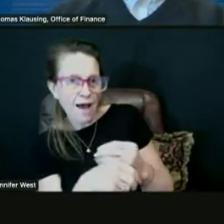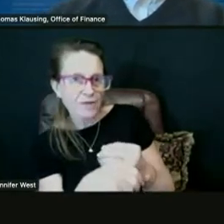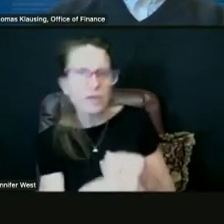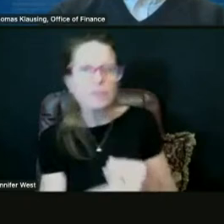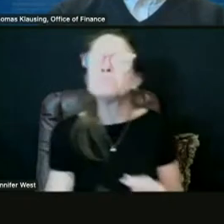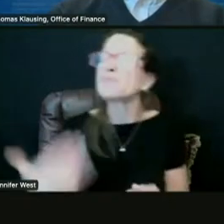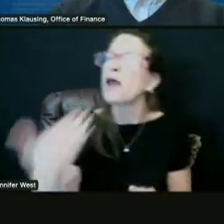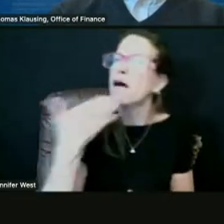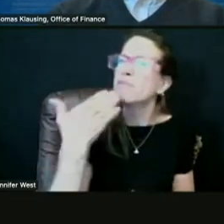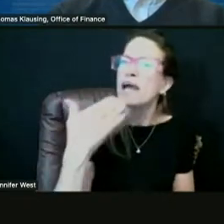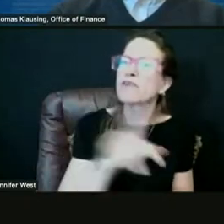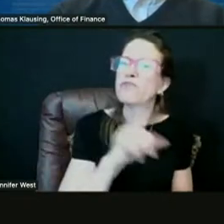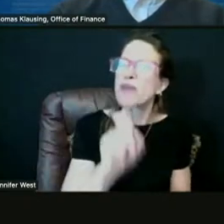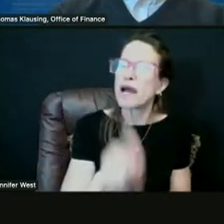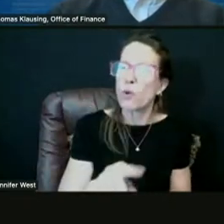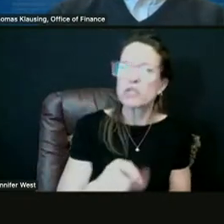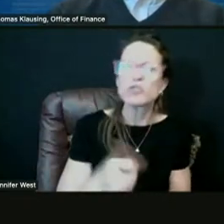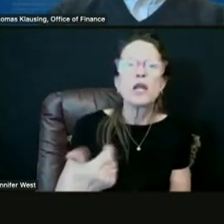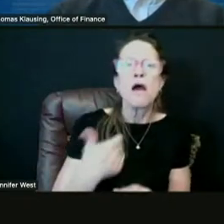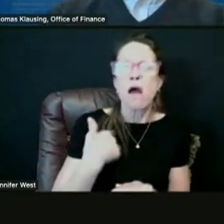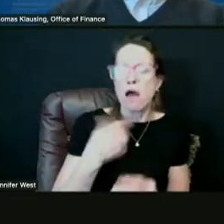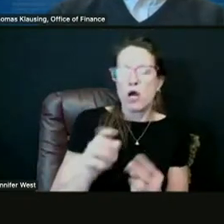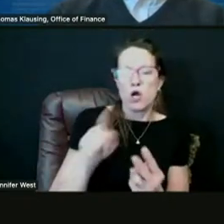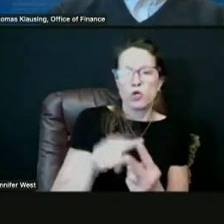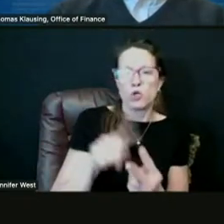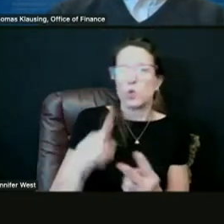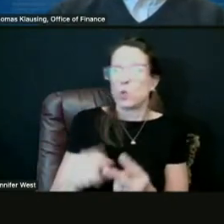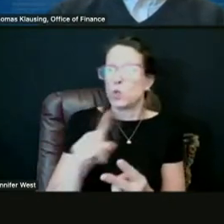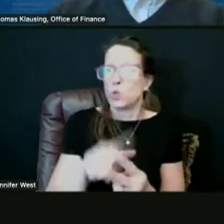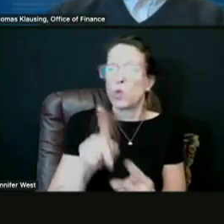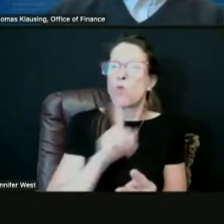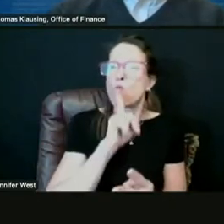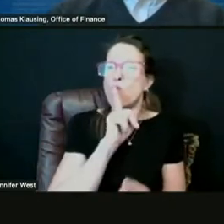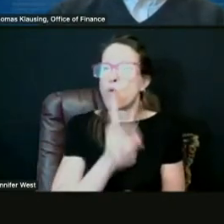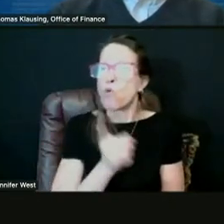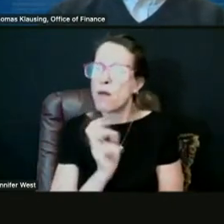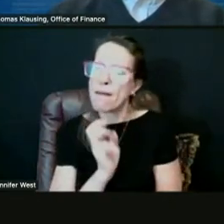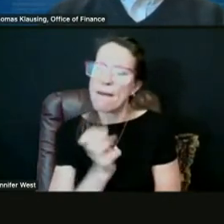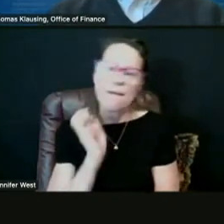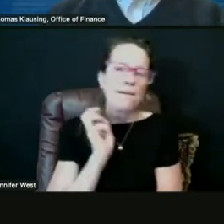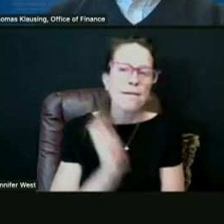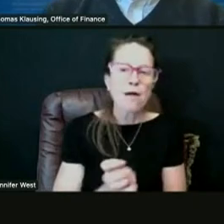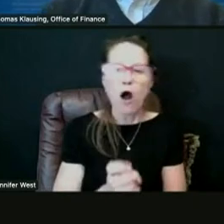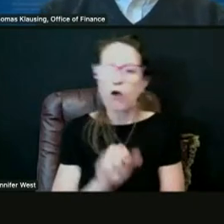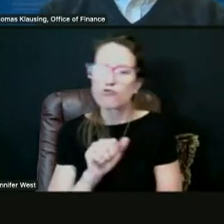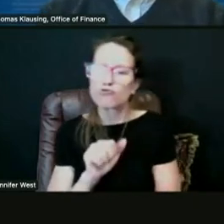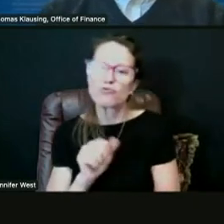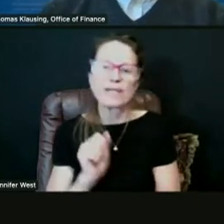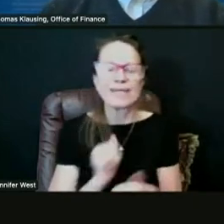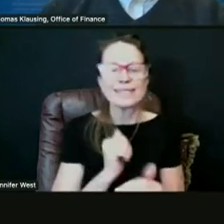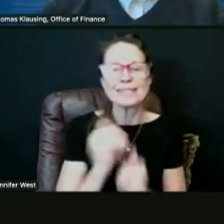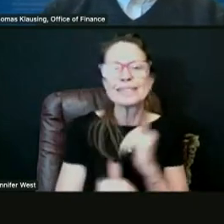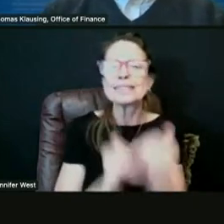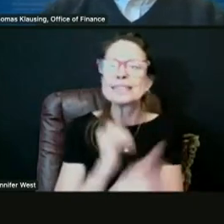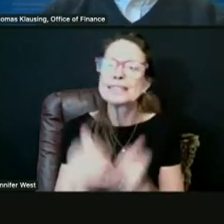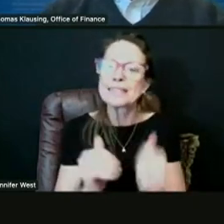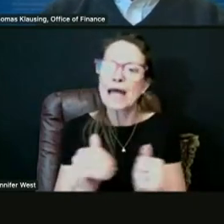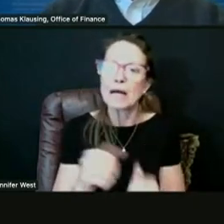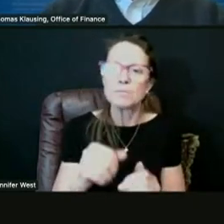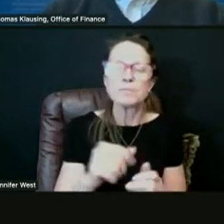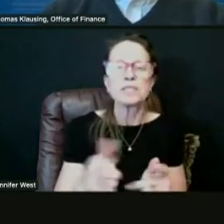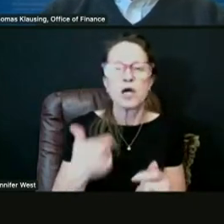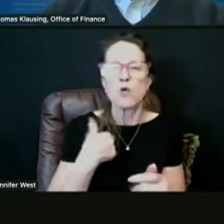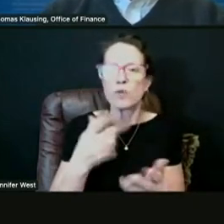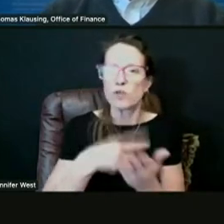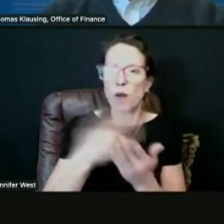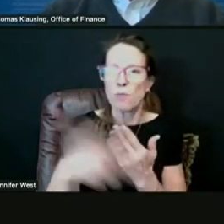the question. I'll give you kind of two real concrete steps that we are taking with many of the programs